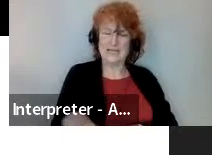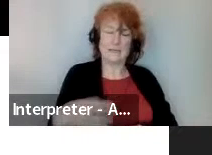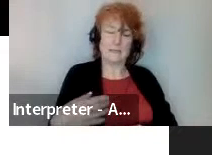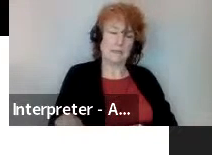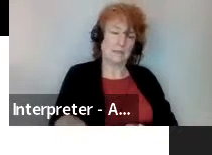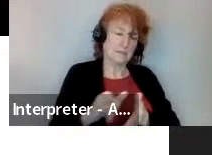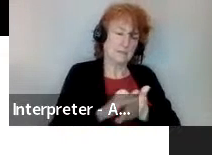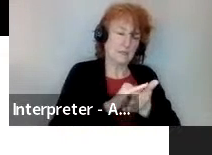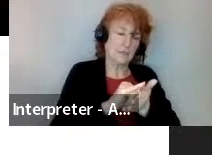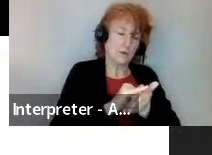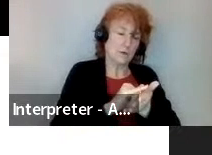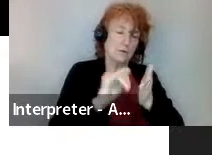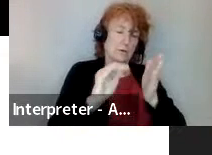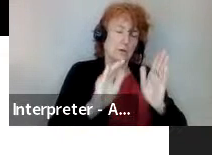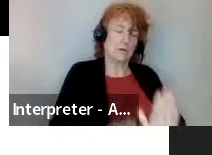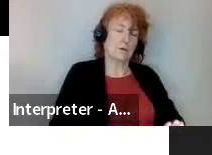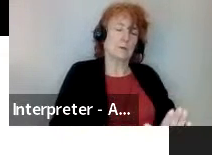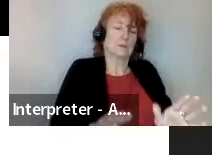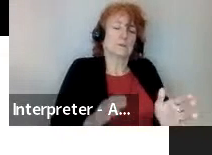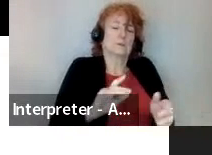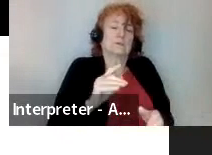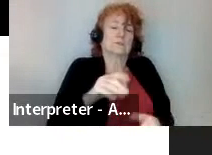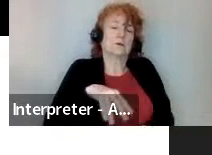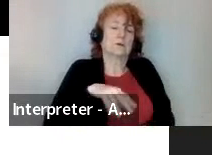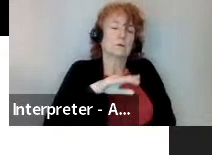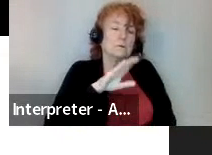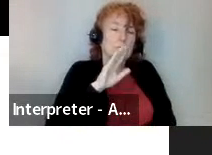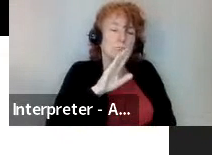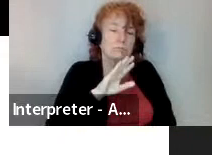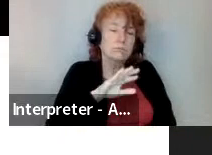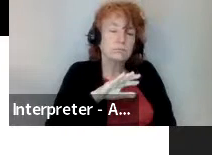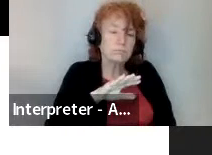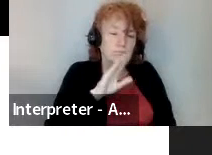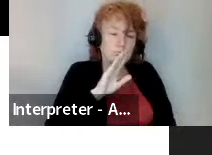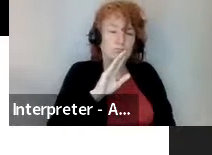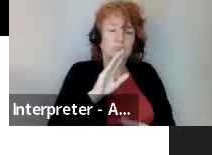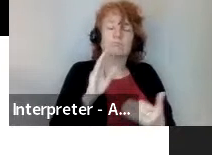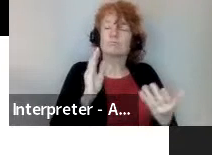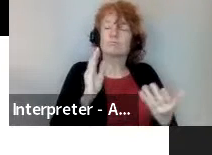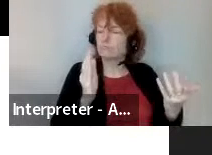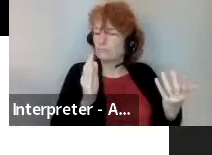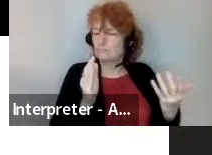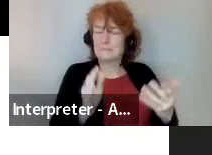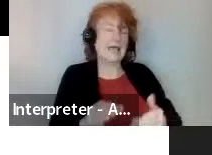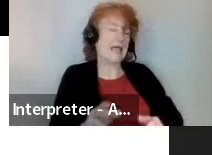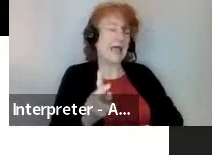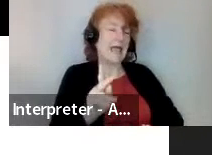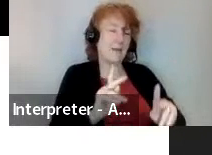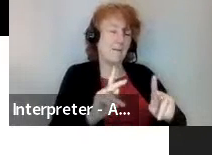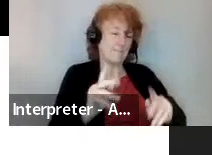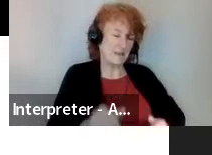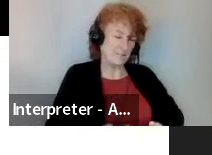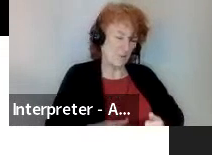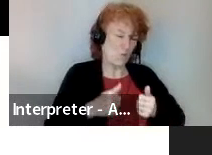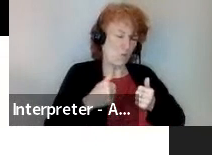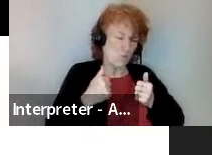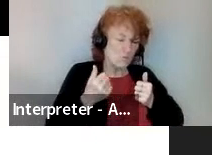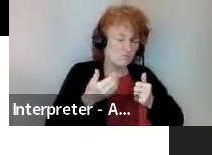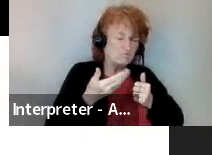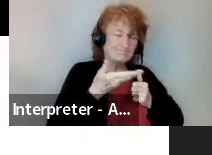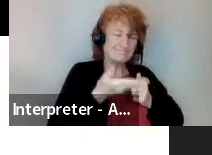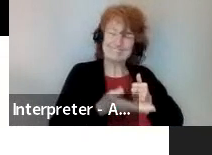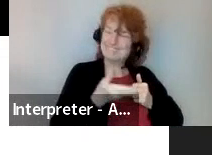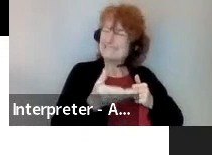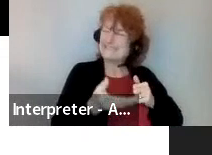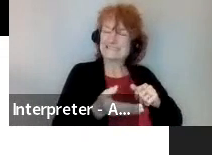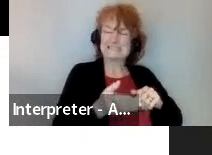market, landlords can charge high rents, and existing tenants are vulnerable to tenant harassment, poor housing quality, and displacement pressures. Not having